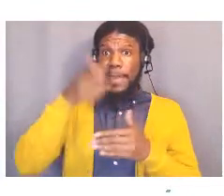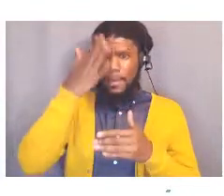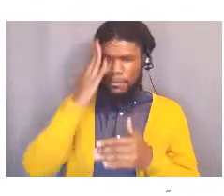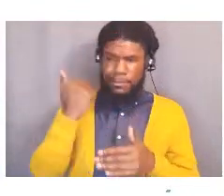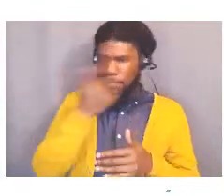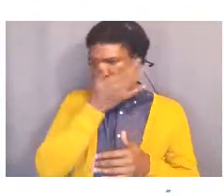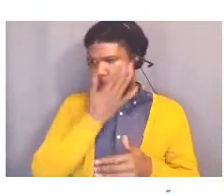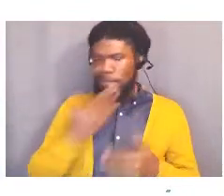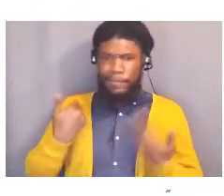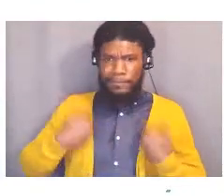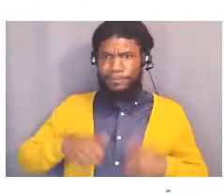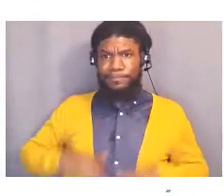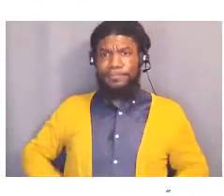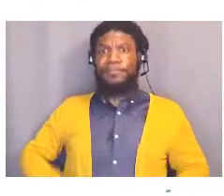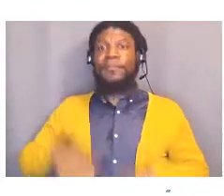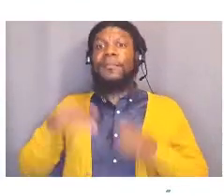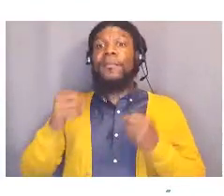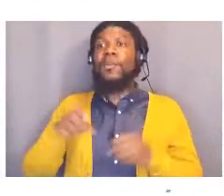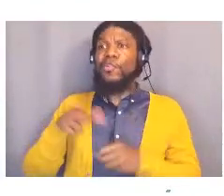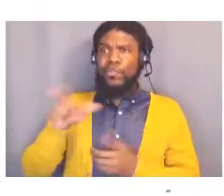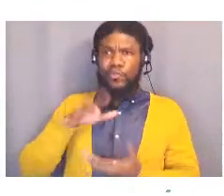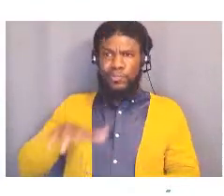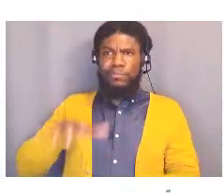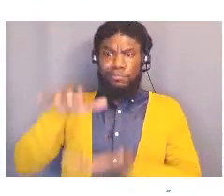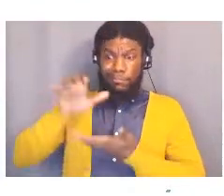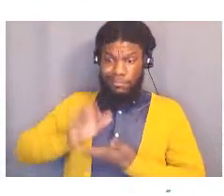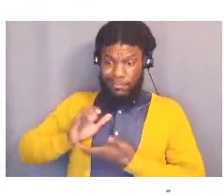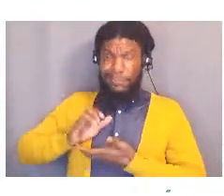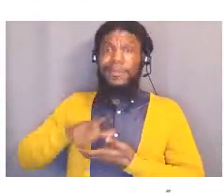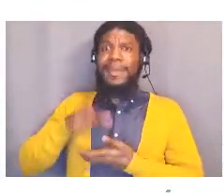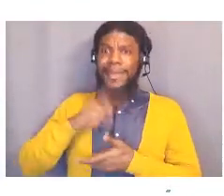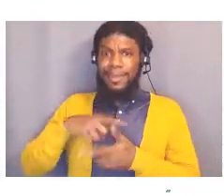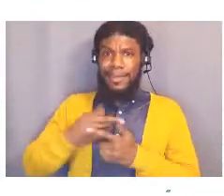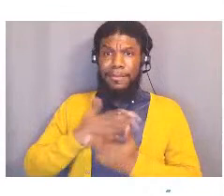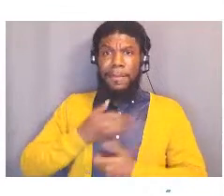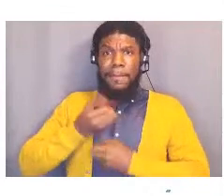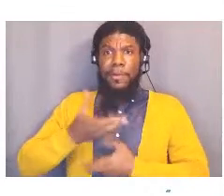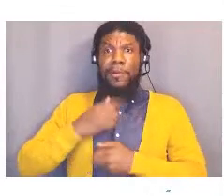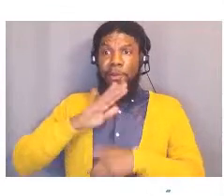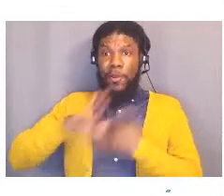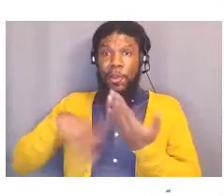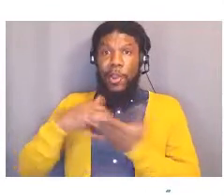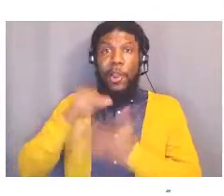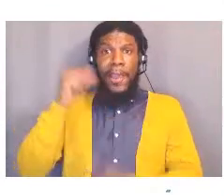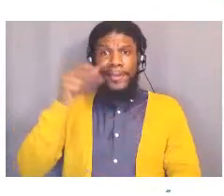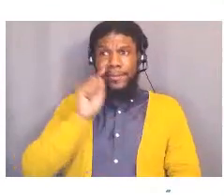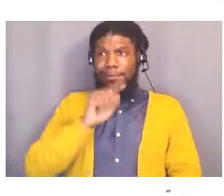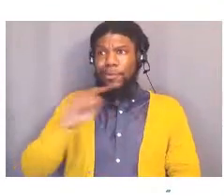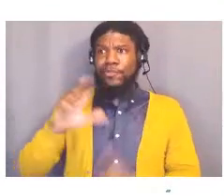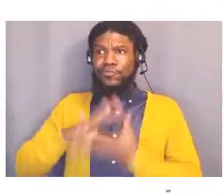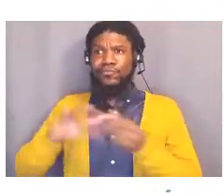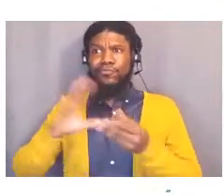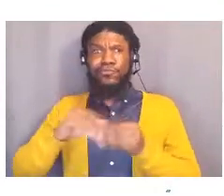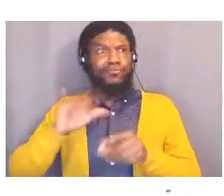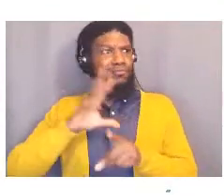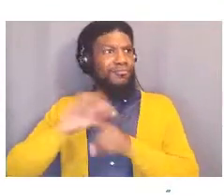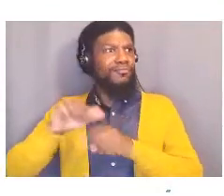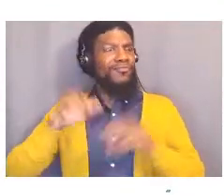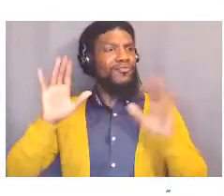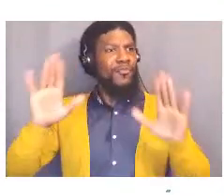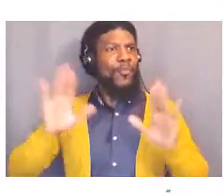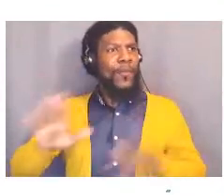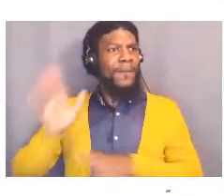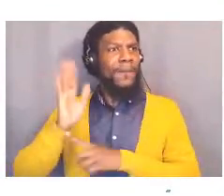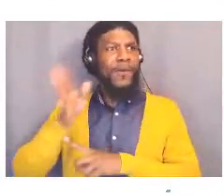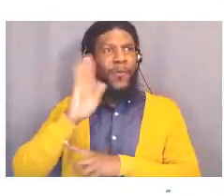cake when I'd recite a poem, and all the aunties would say, oh, you're a wonderful speaker. You're going to be a preacher